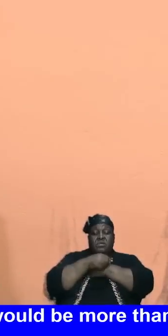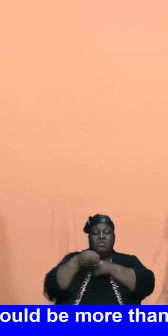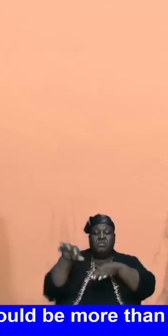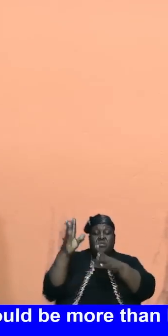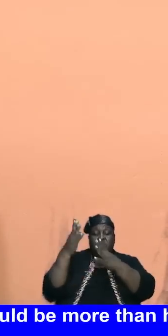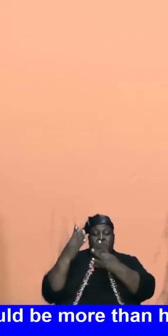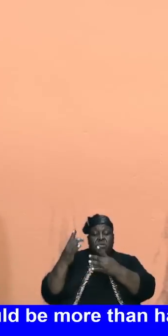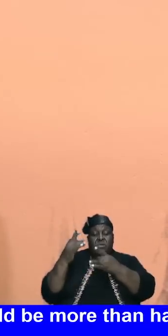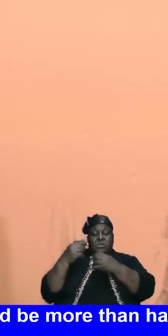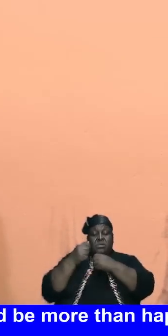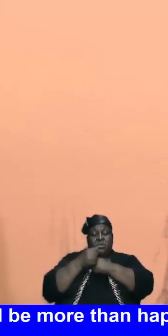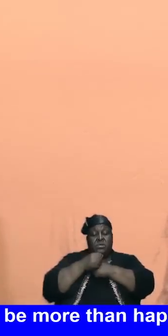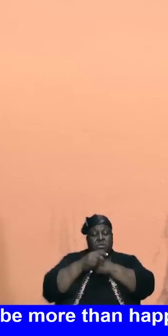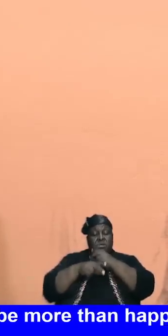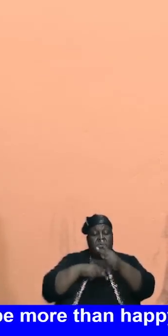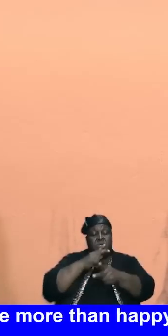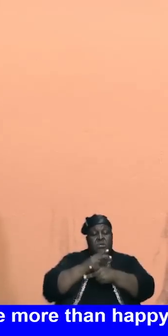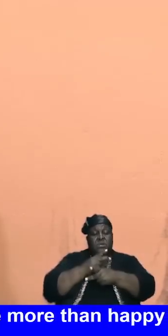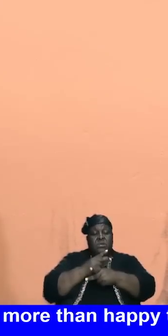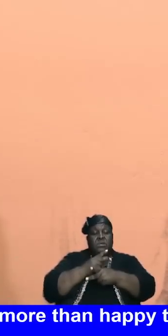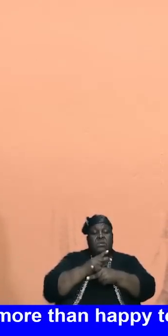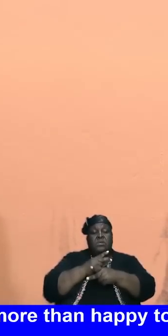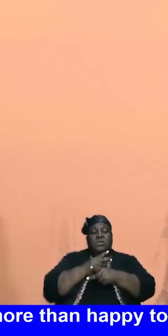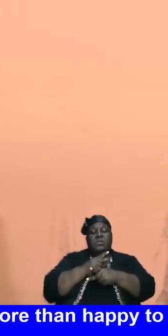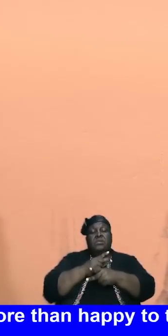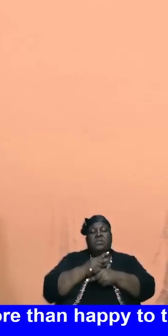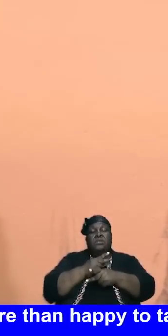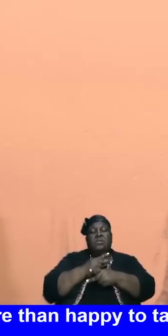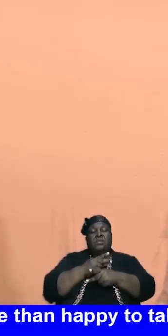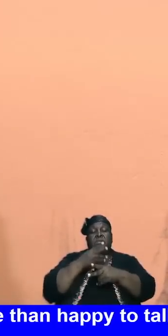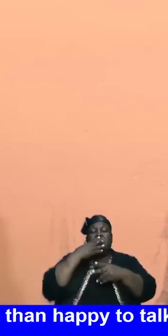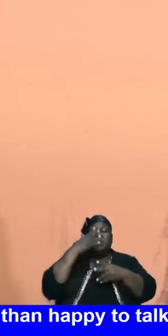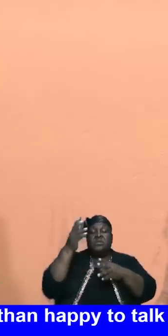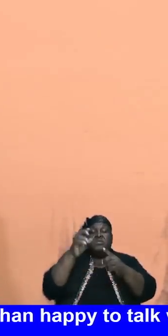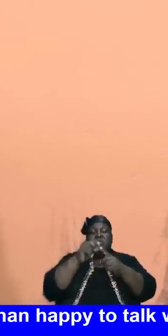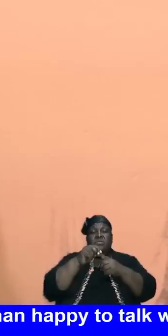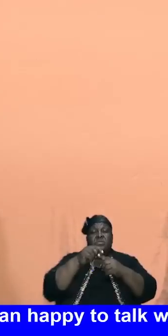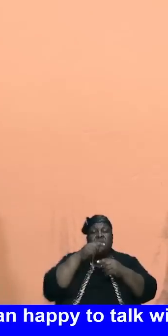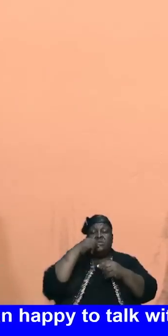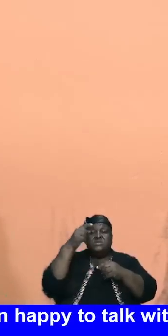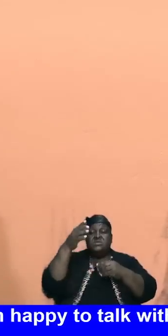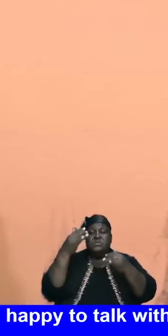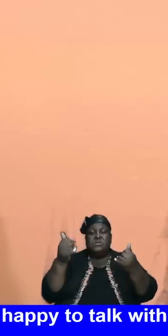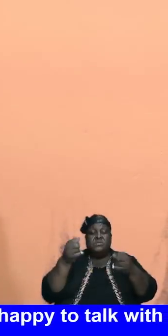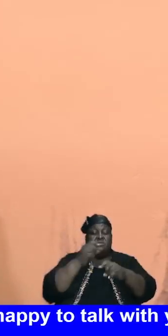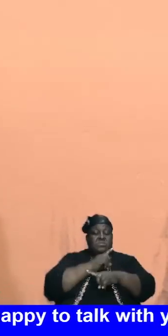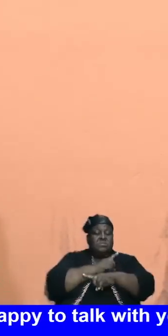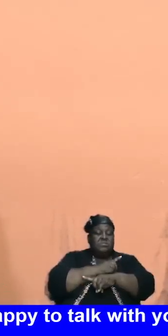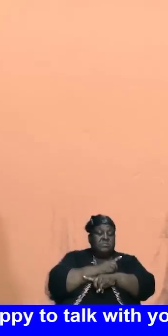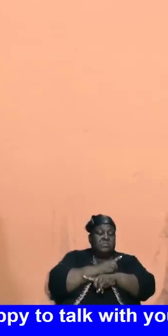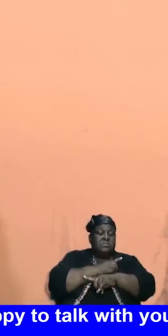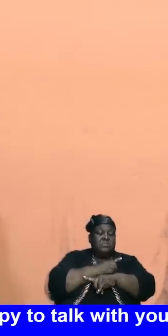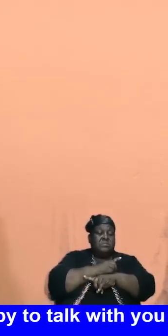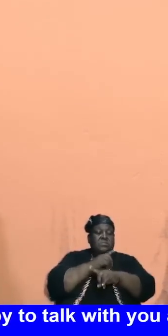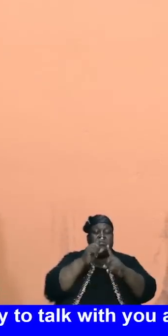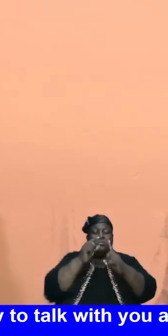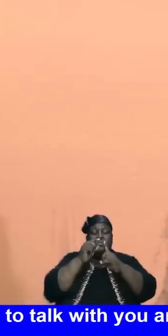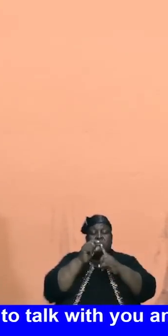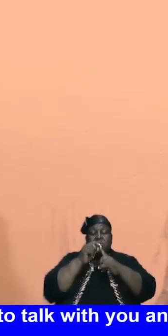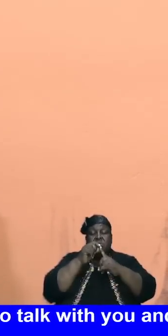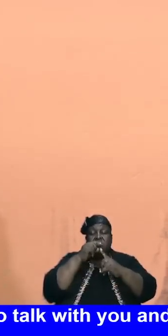loving kindness. We thank you, Lord God, for the word that was spoken today. Your word is